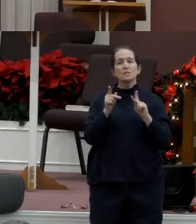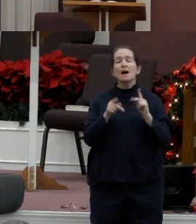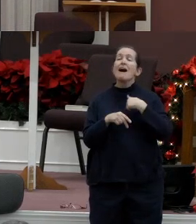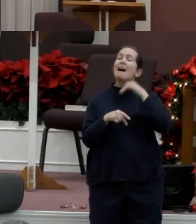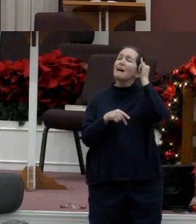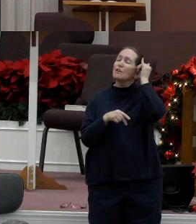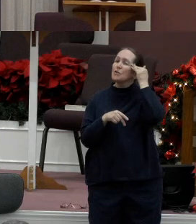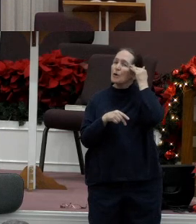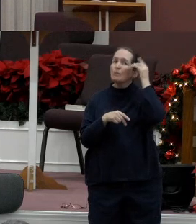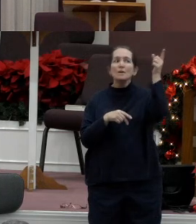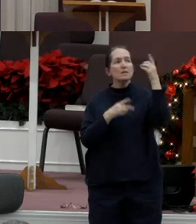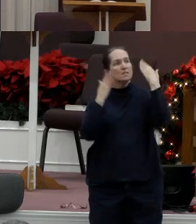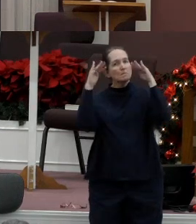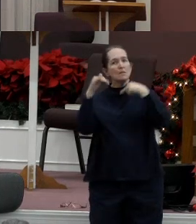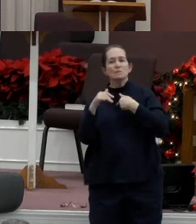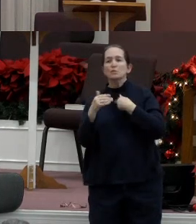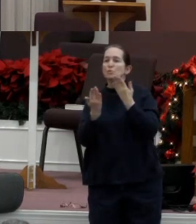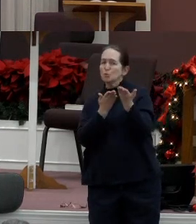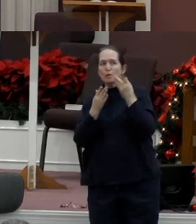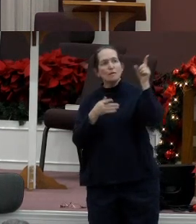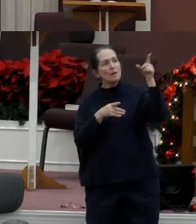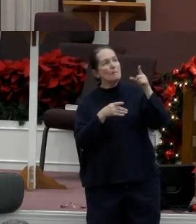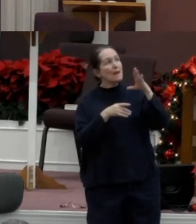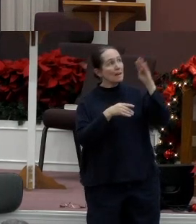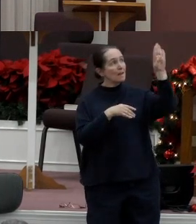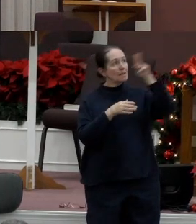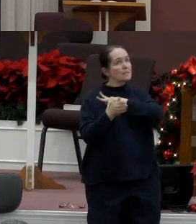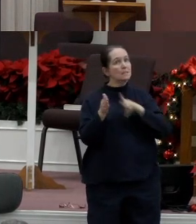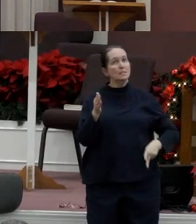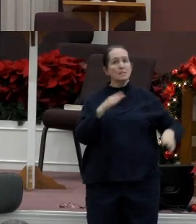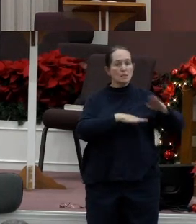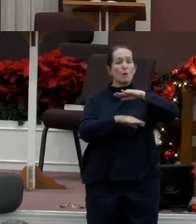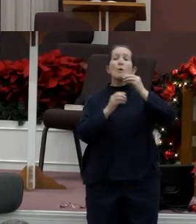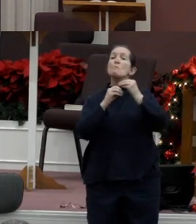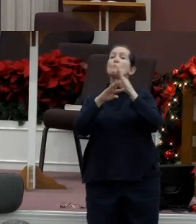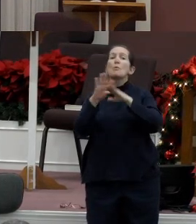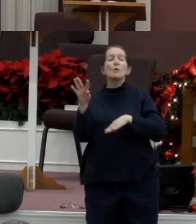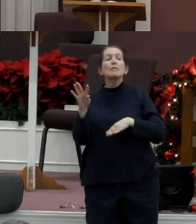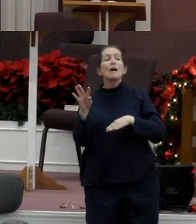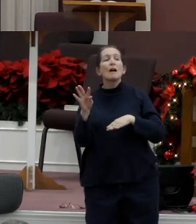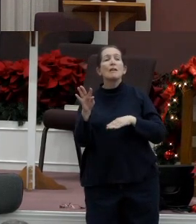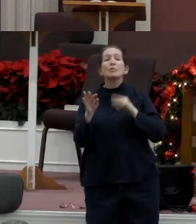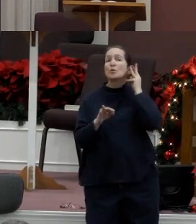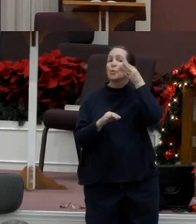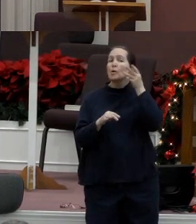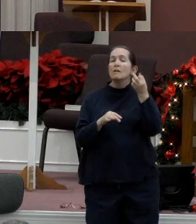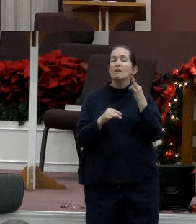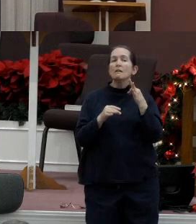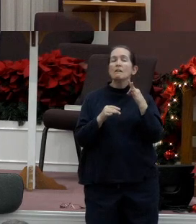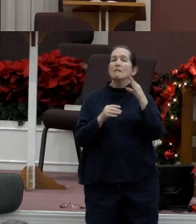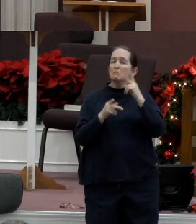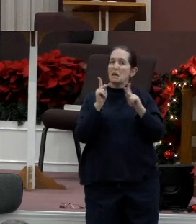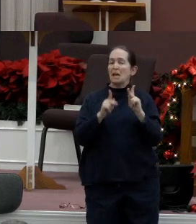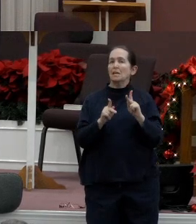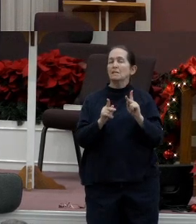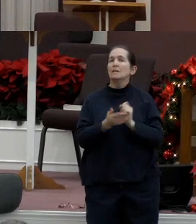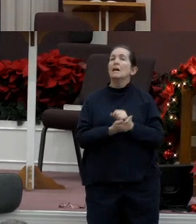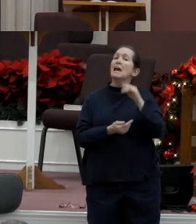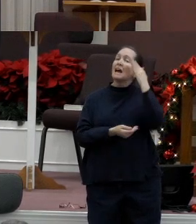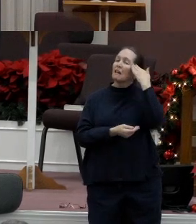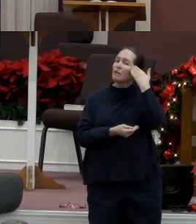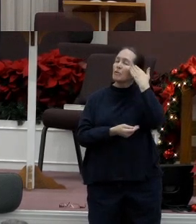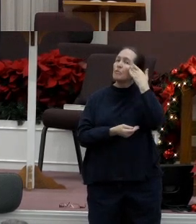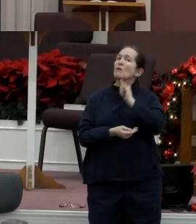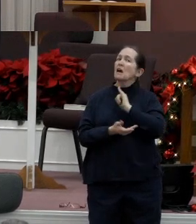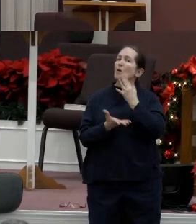I know that He expects me to serve Him and His kingdom more than the will of man. And I know that